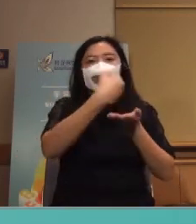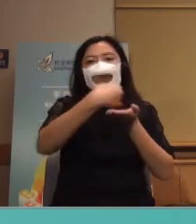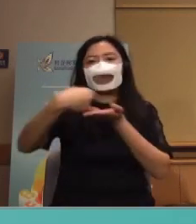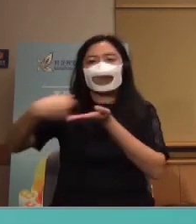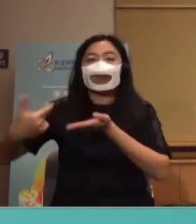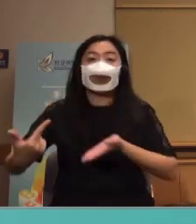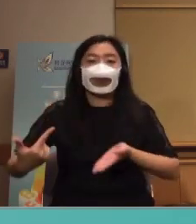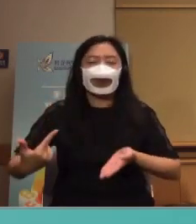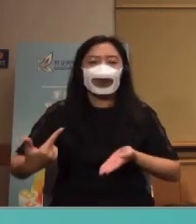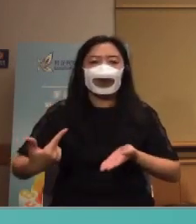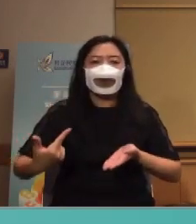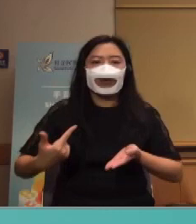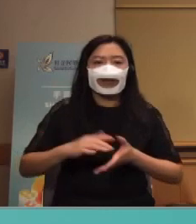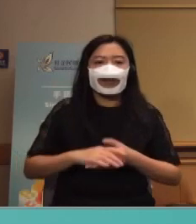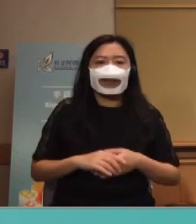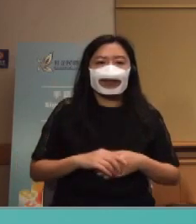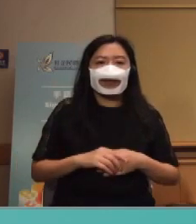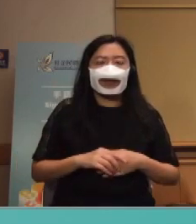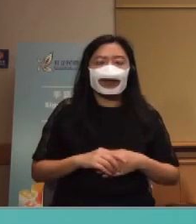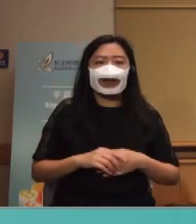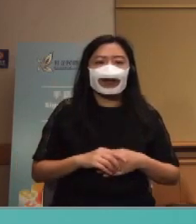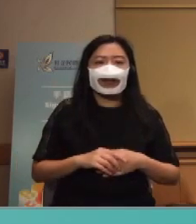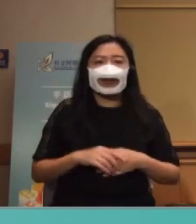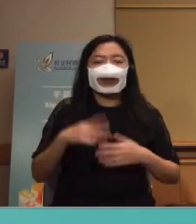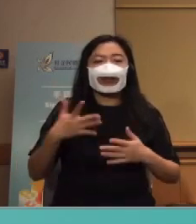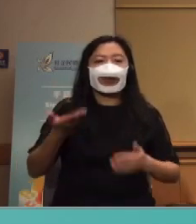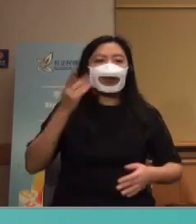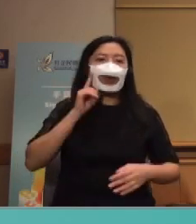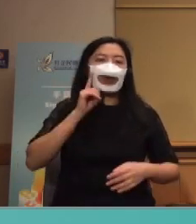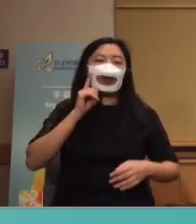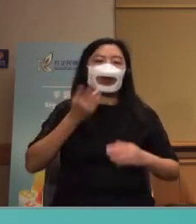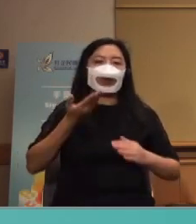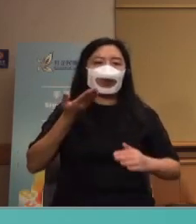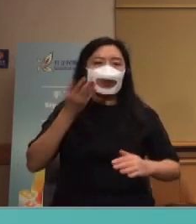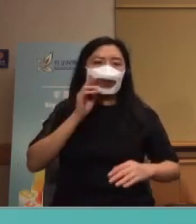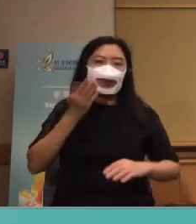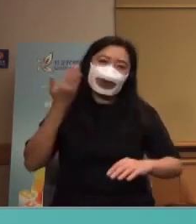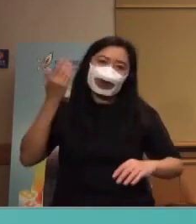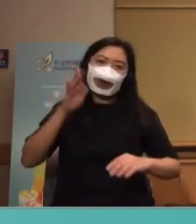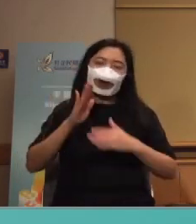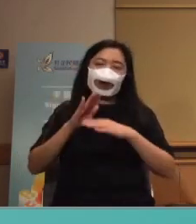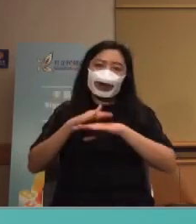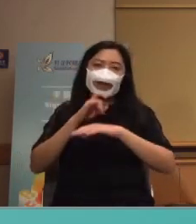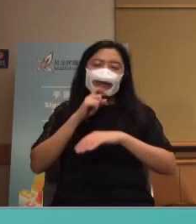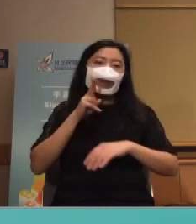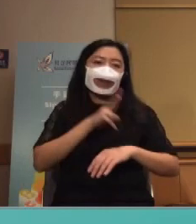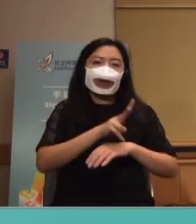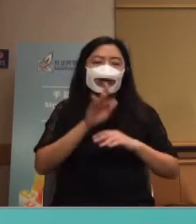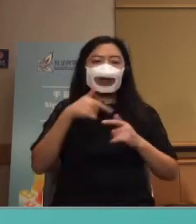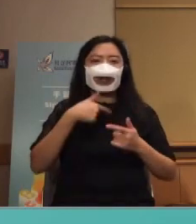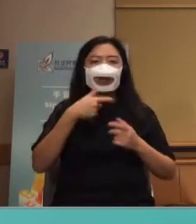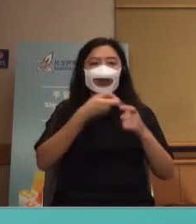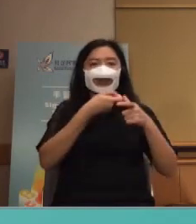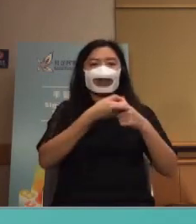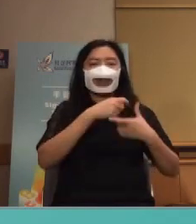we've started to see in the last 2 weeks is a lot of leverage are unwinding, and hopefully over the next 6 months, we'll start to